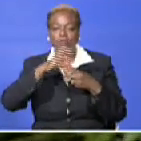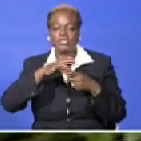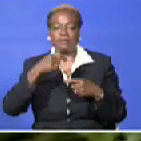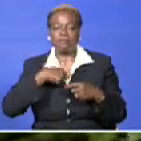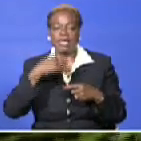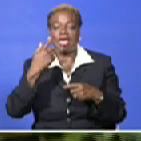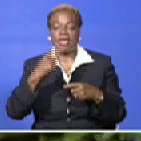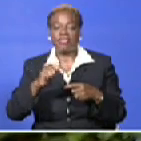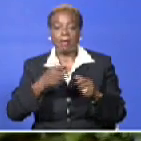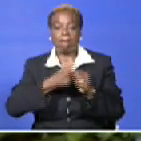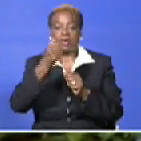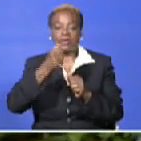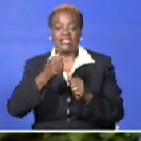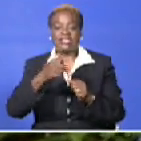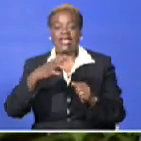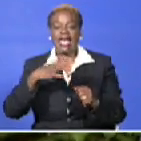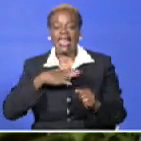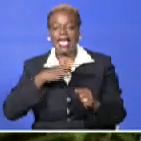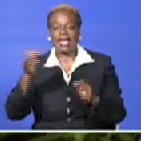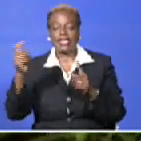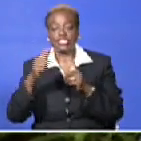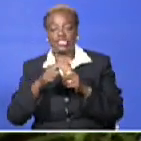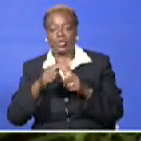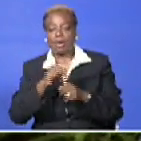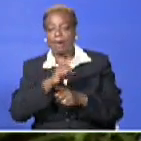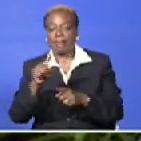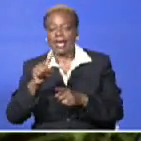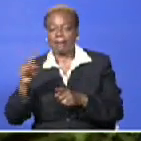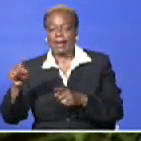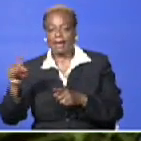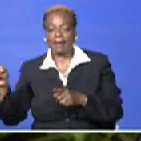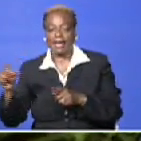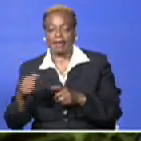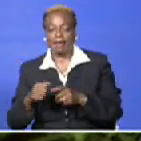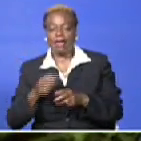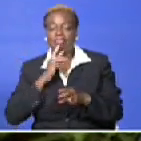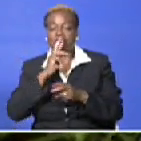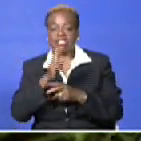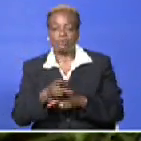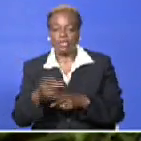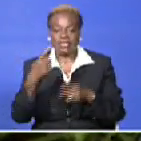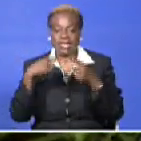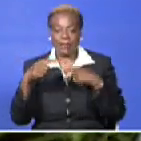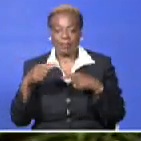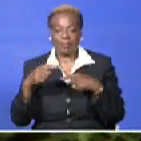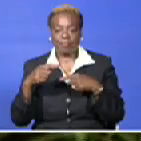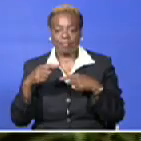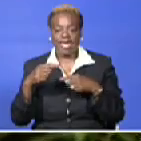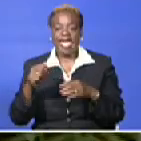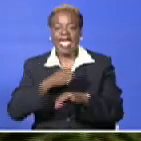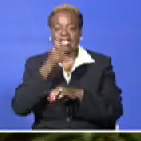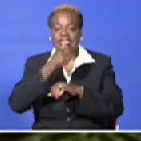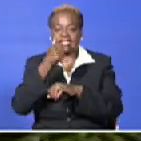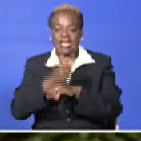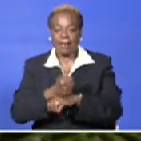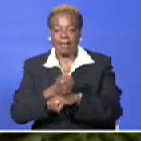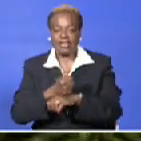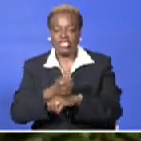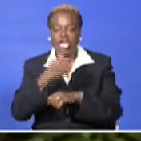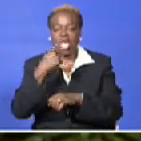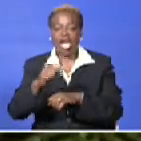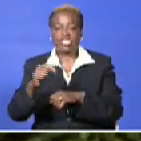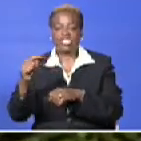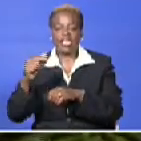likely to blank, blank, blank. And the response quickly came: to establish a